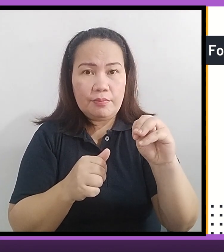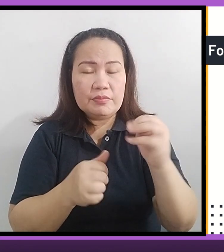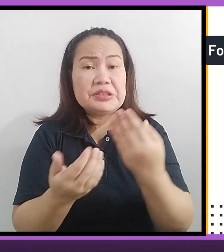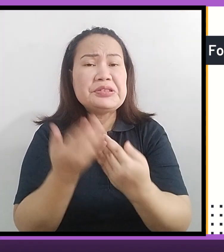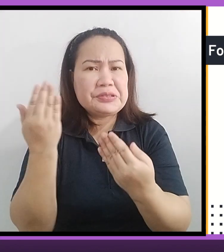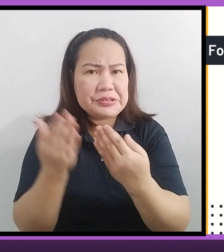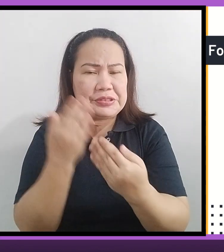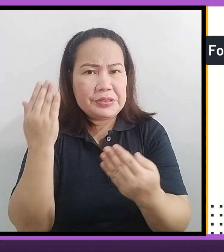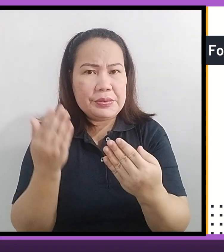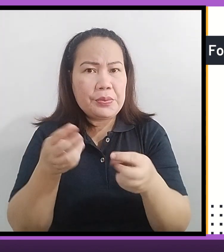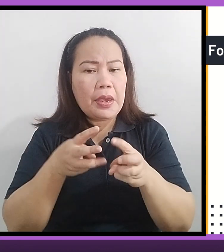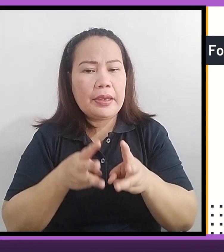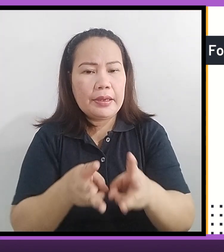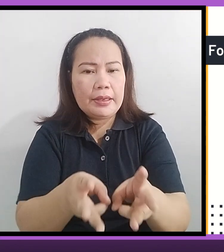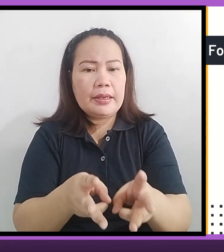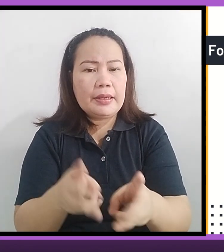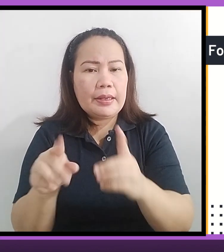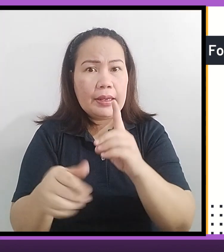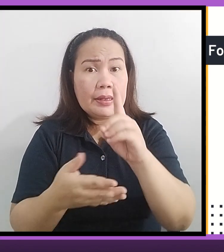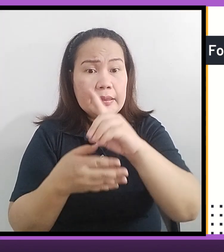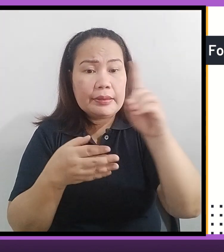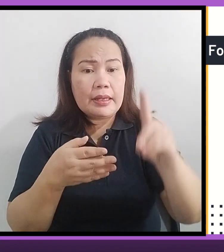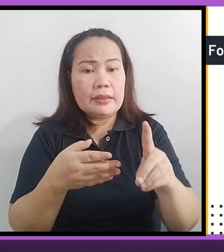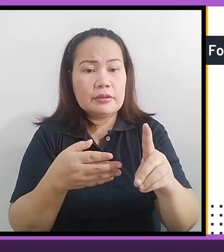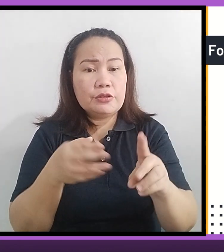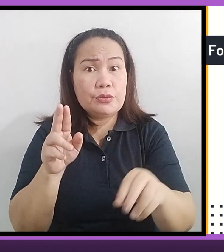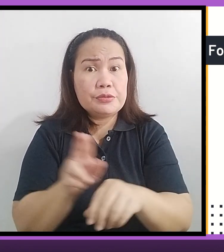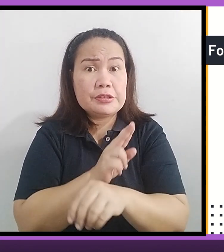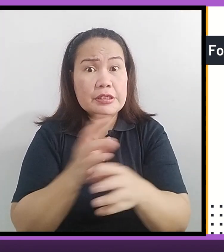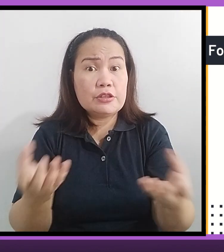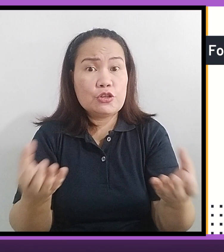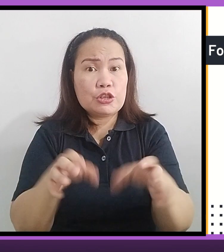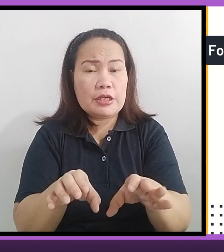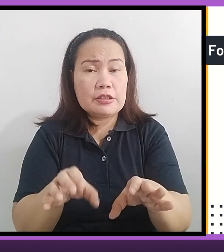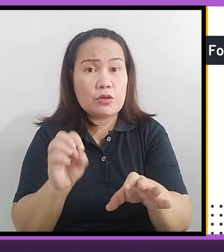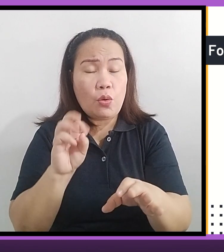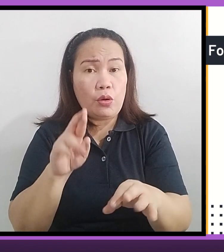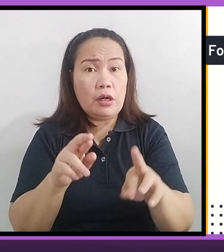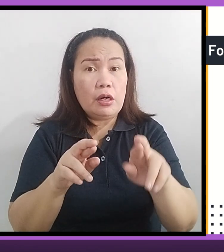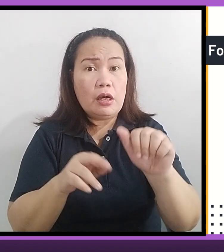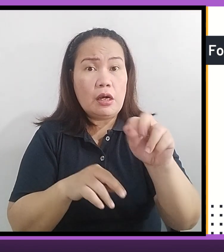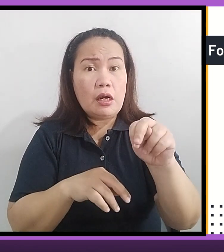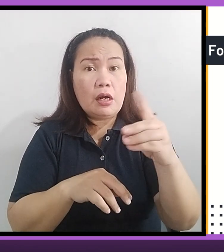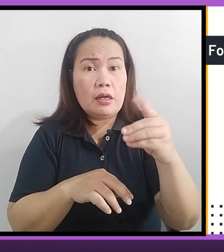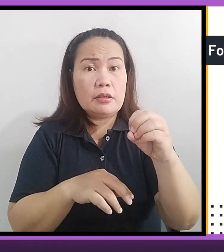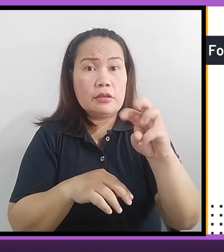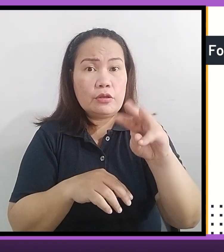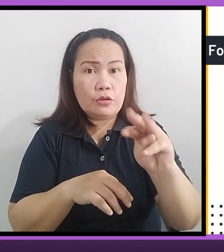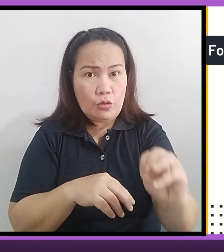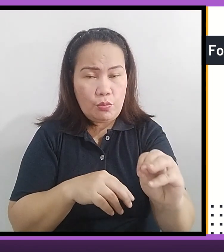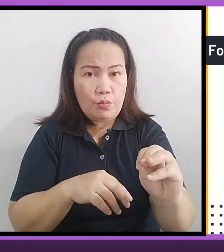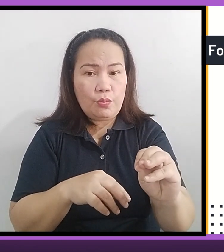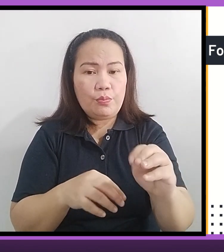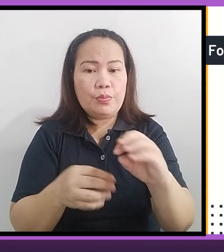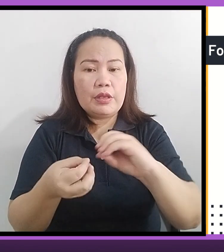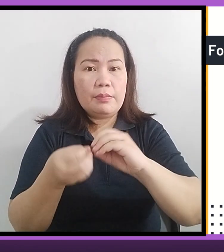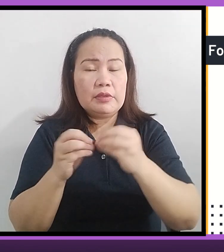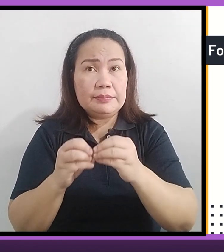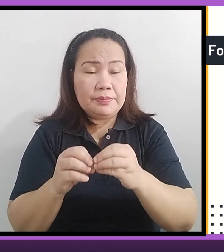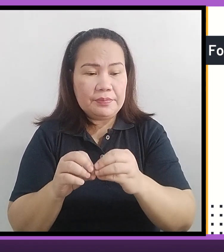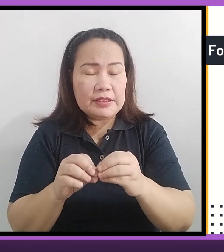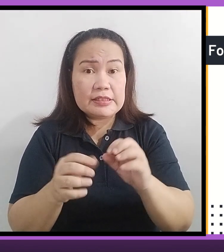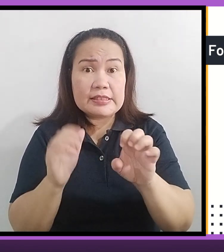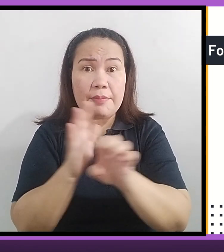nating ginagamit. Okay, this is done by using chance or random numbers. Like for example, yung drawlets na ginagawa